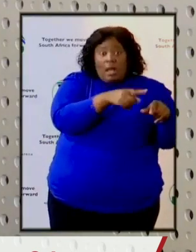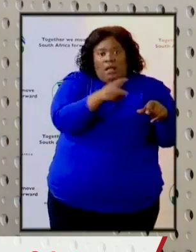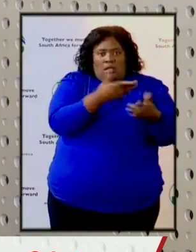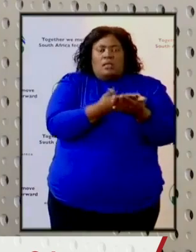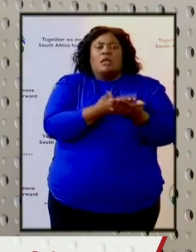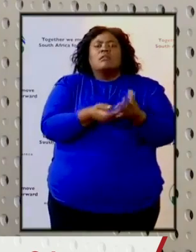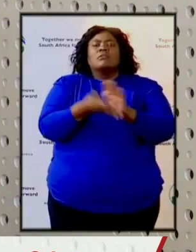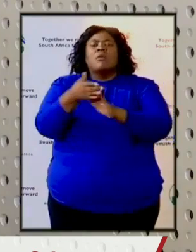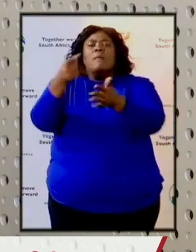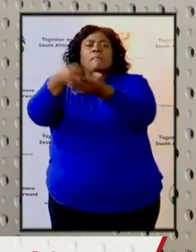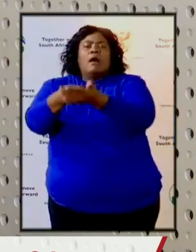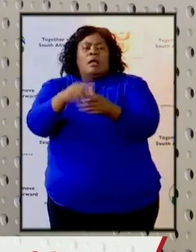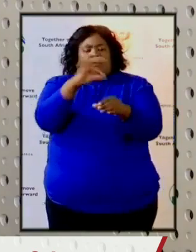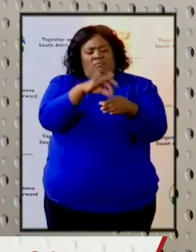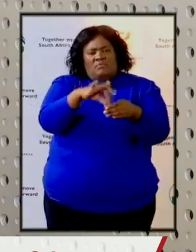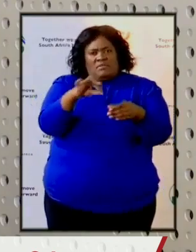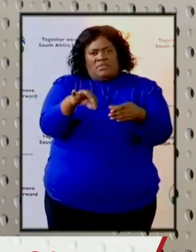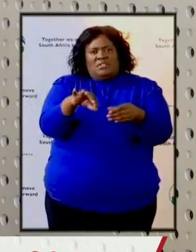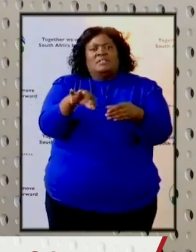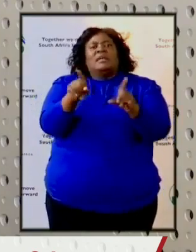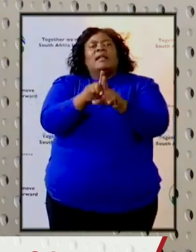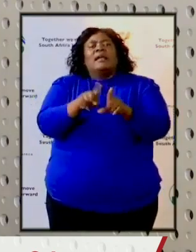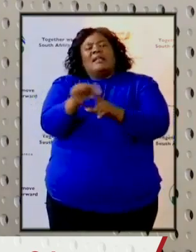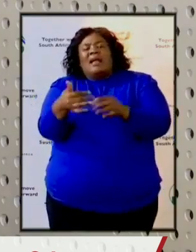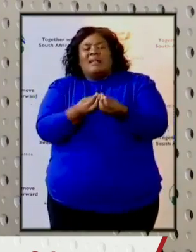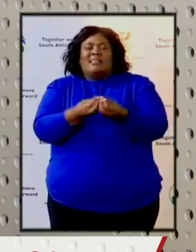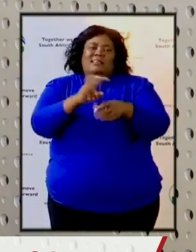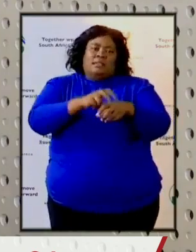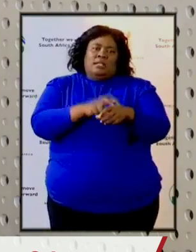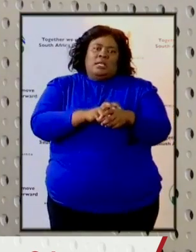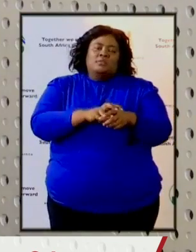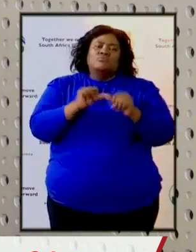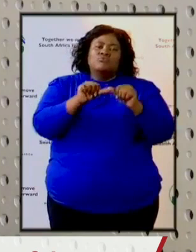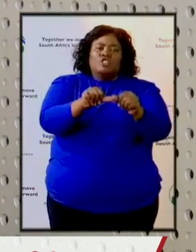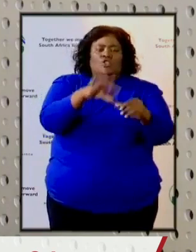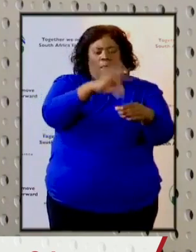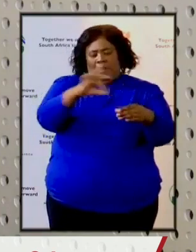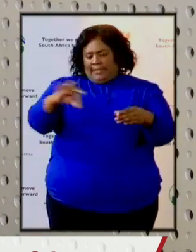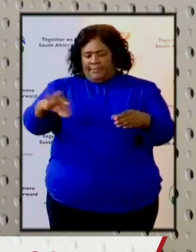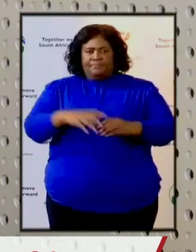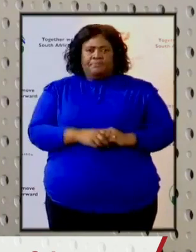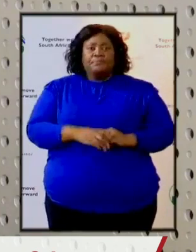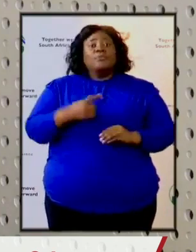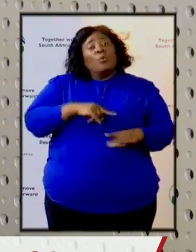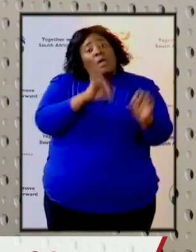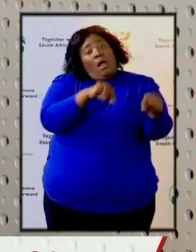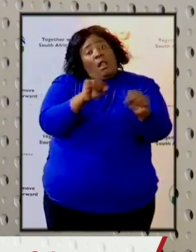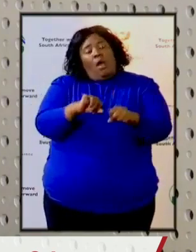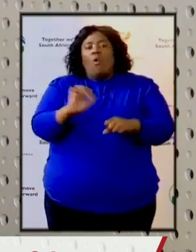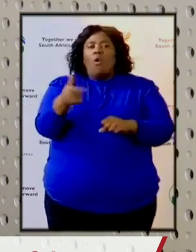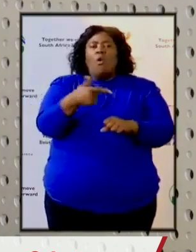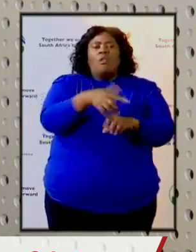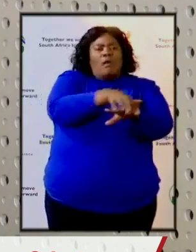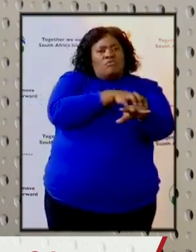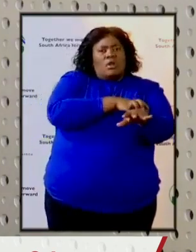other related inputs for them to operate. So we are allowing all of agriculture to